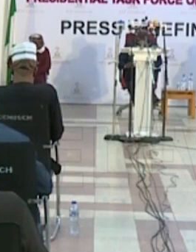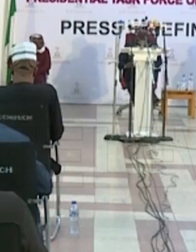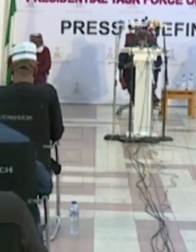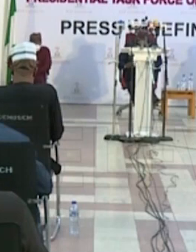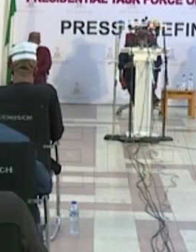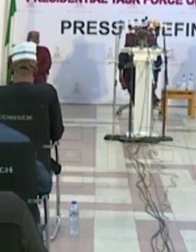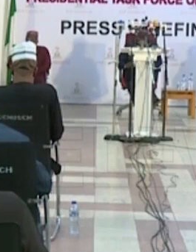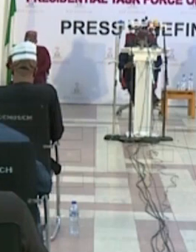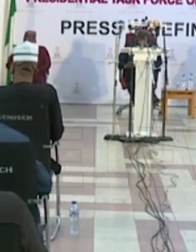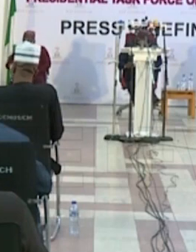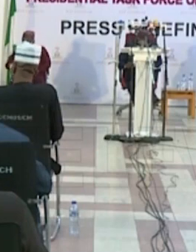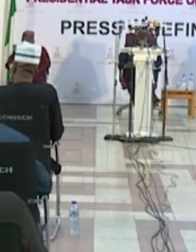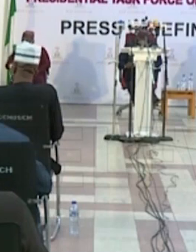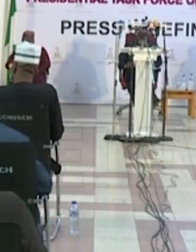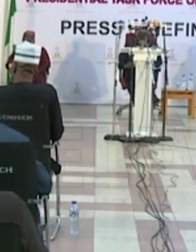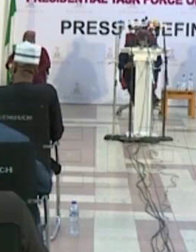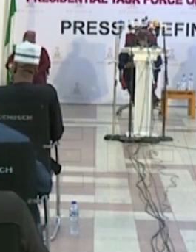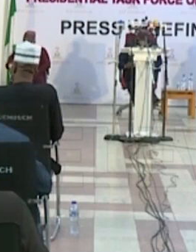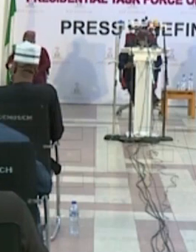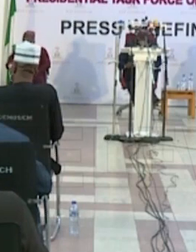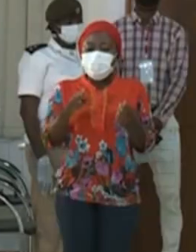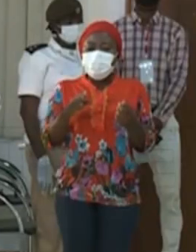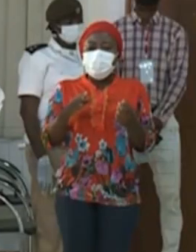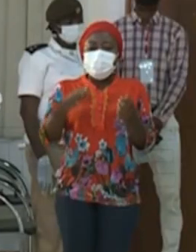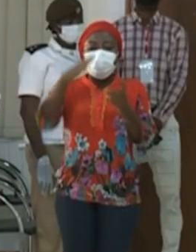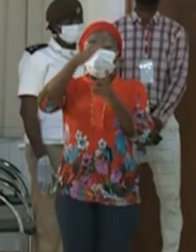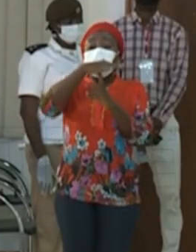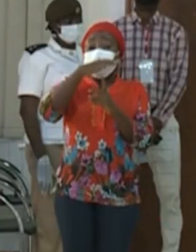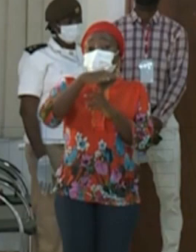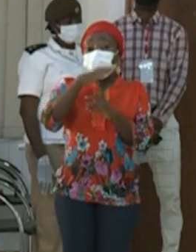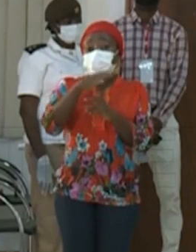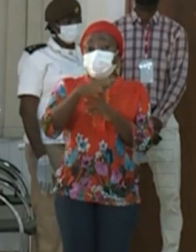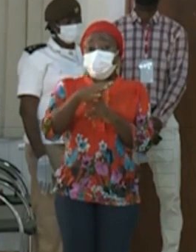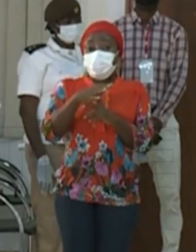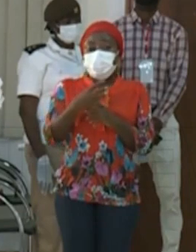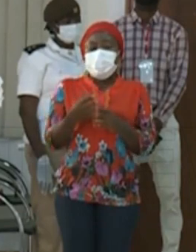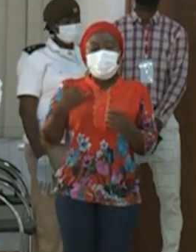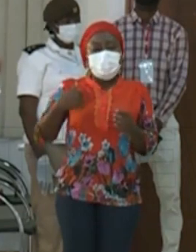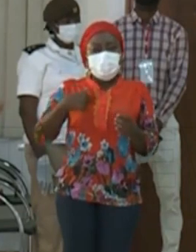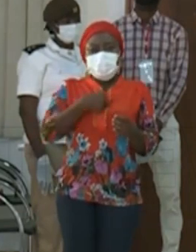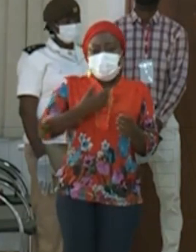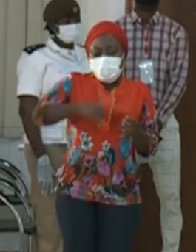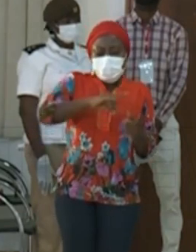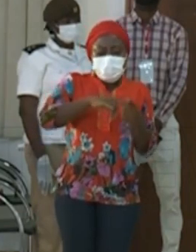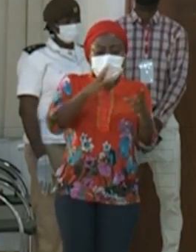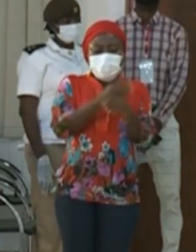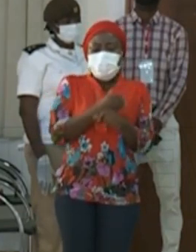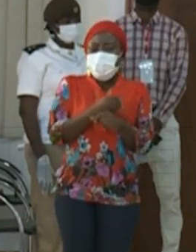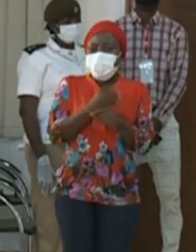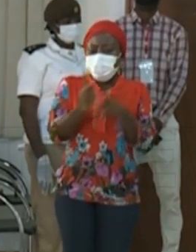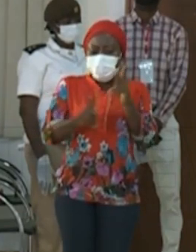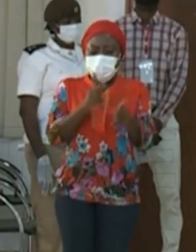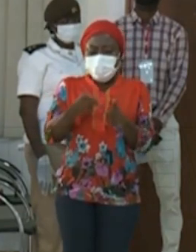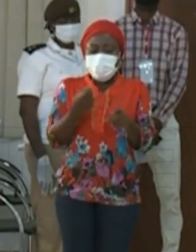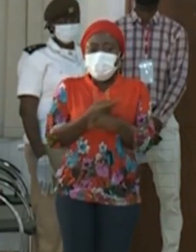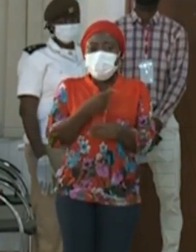for disinfections. We are yet to get cases from Nasarawa and Kogi State. I don't know if we